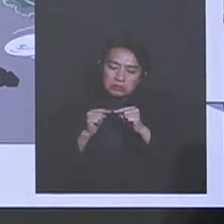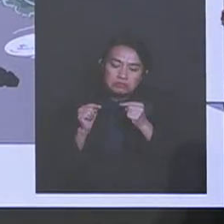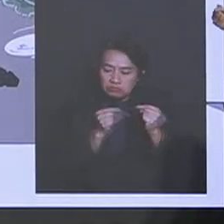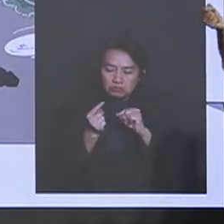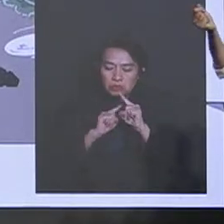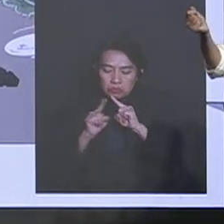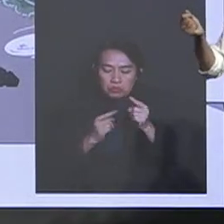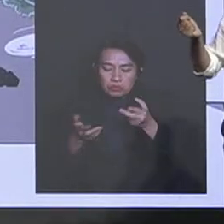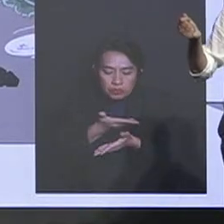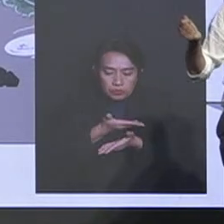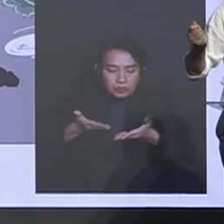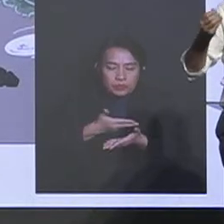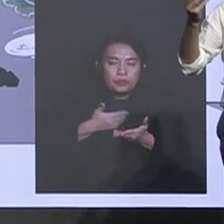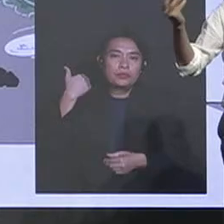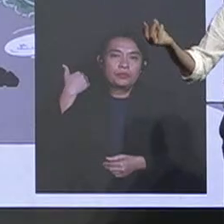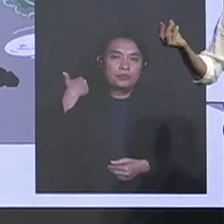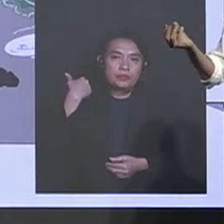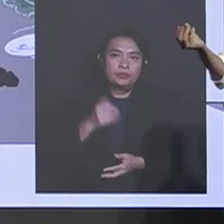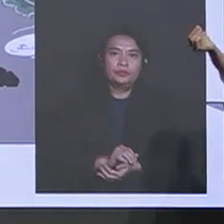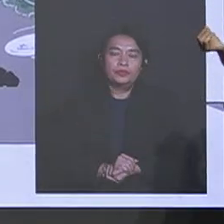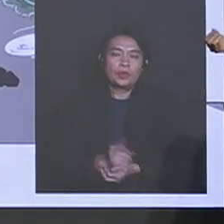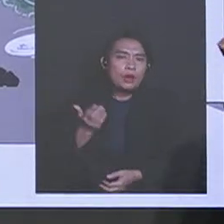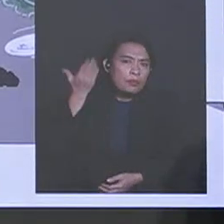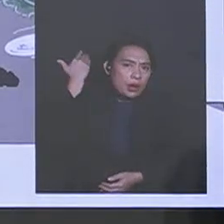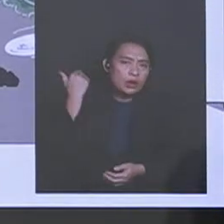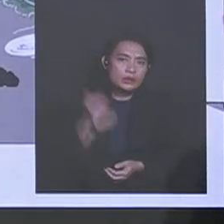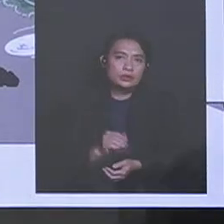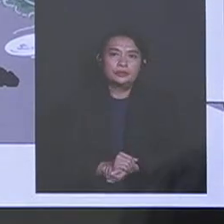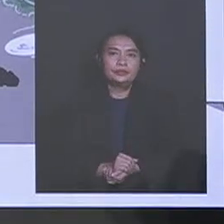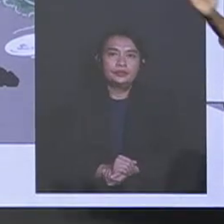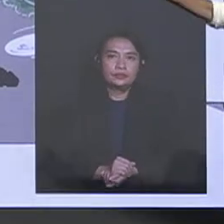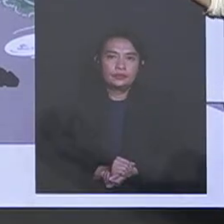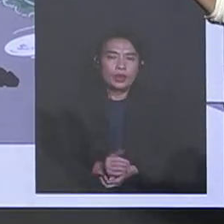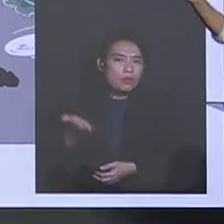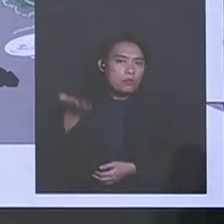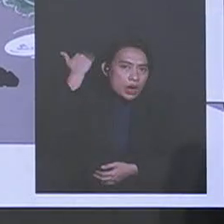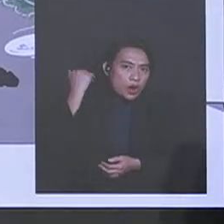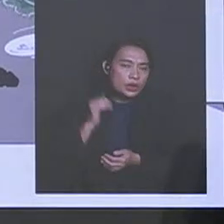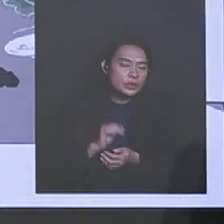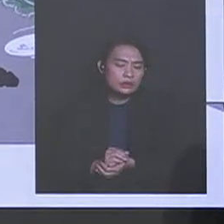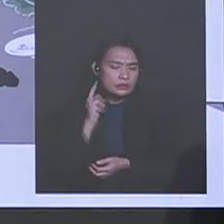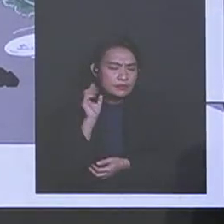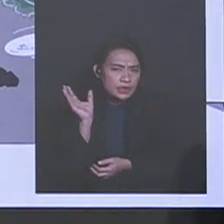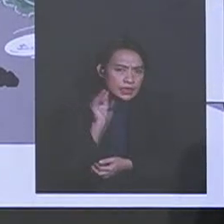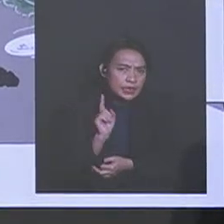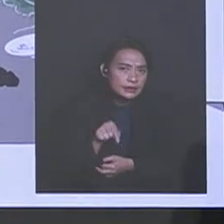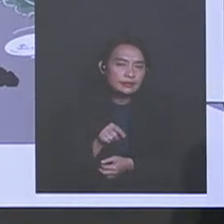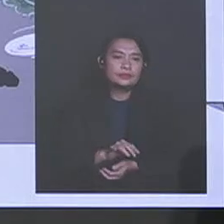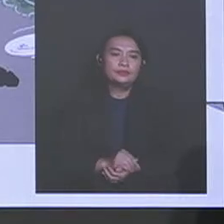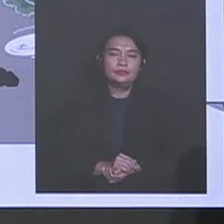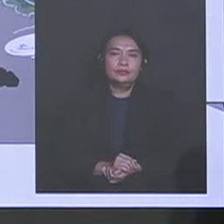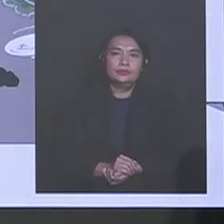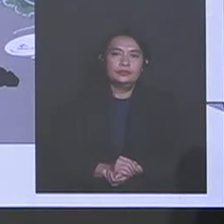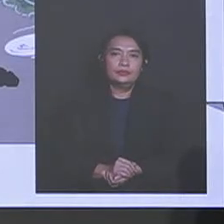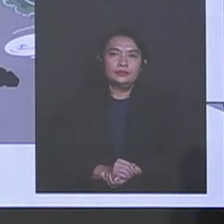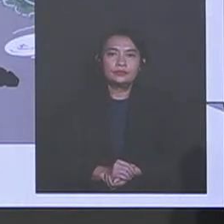leader in the urban renewal days of New York City, often plowing infrastructure through the poorest